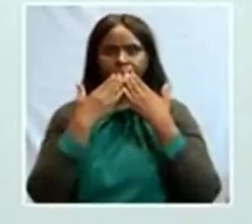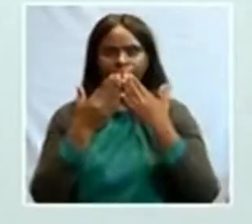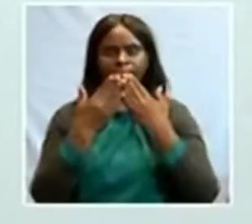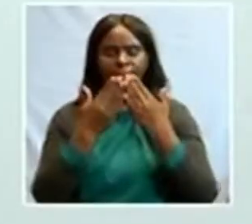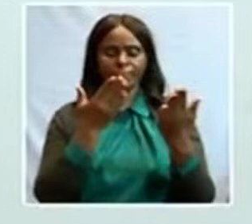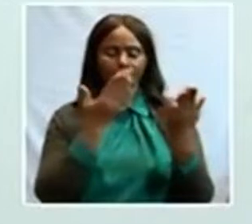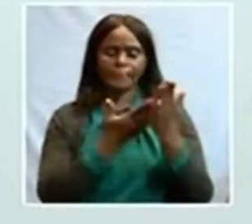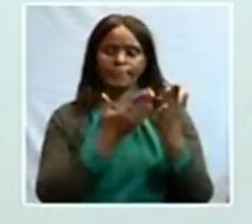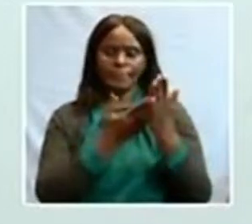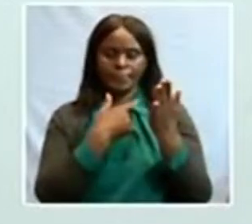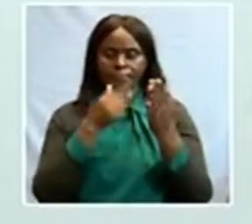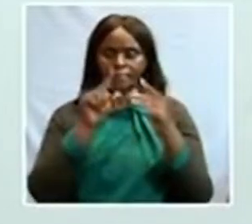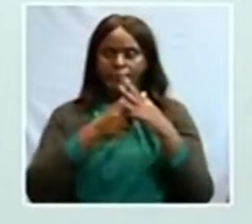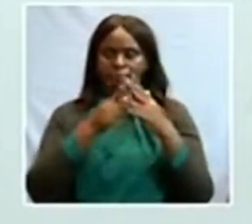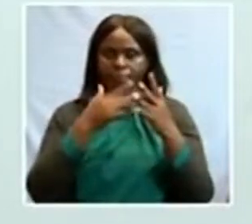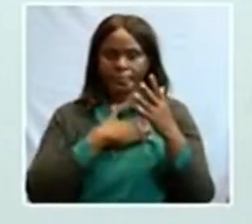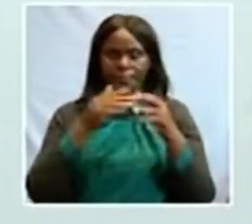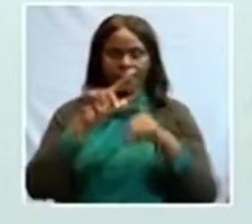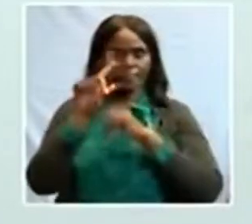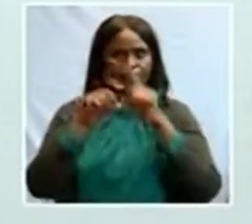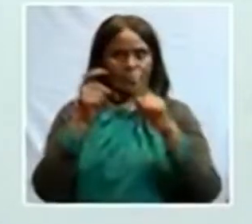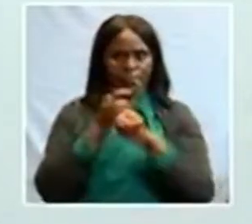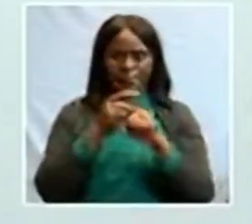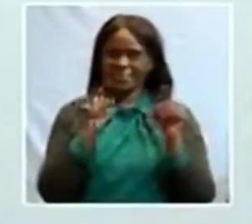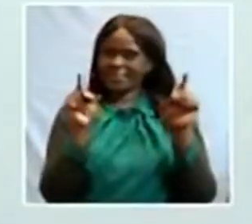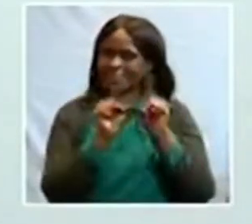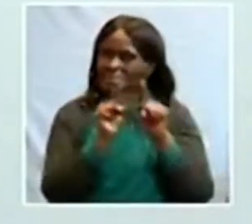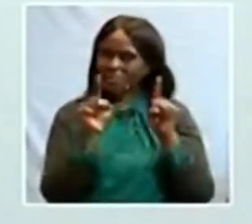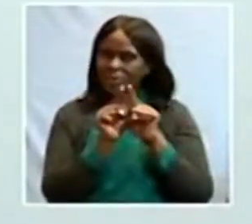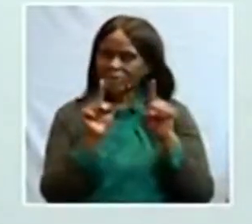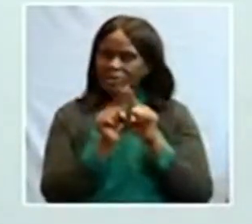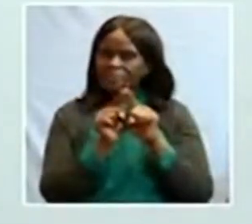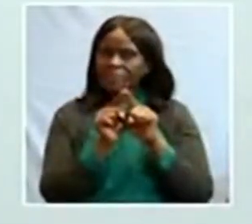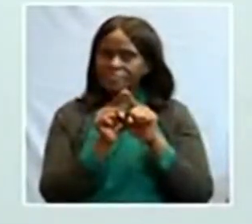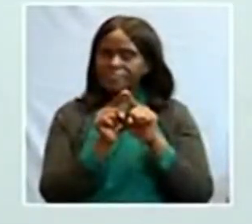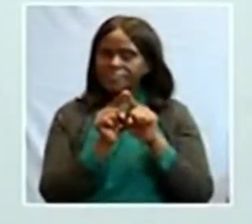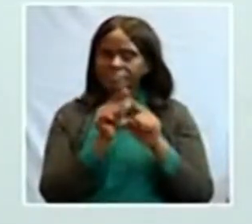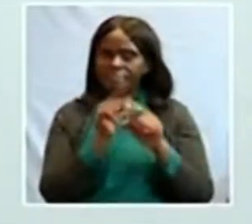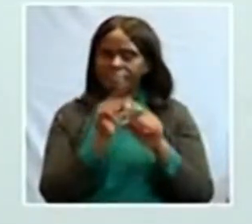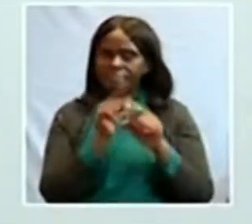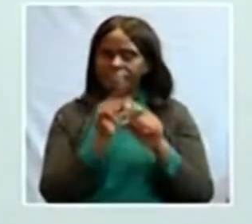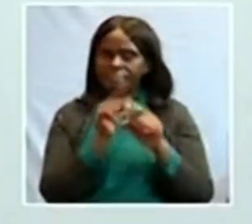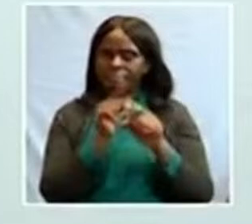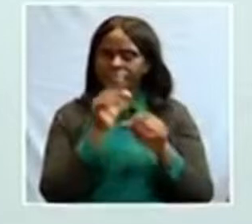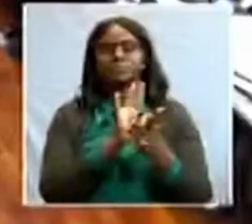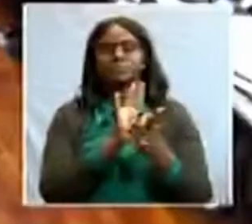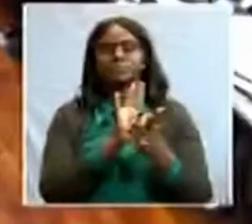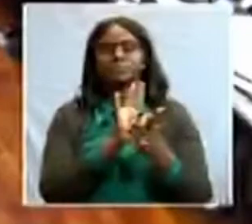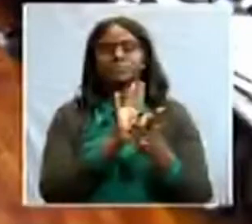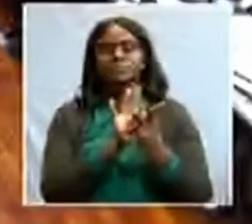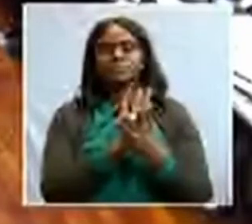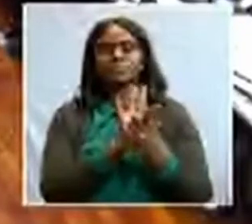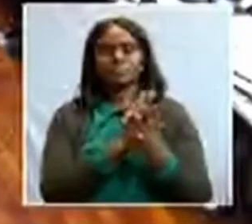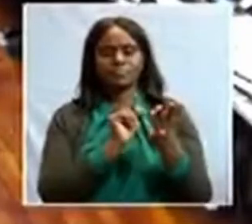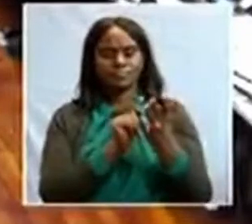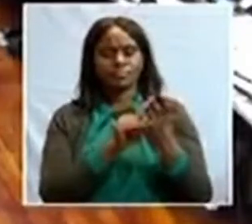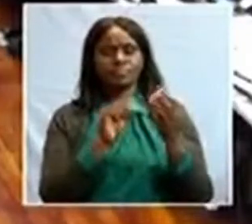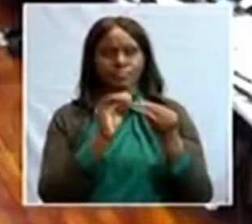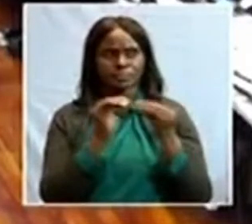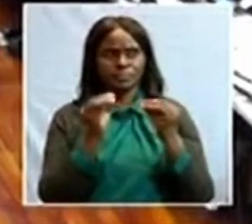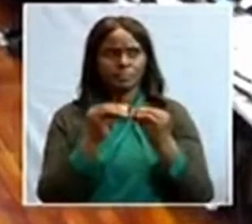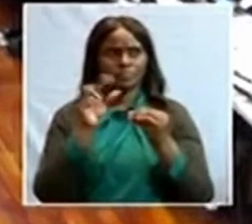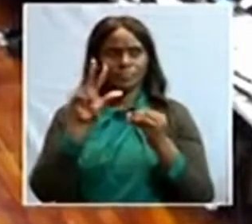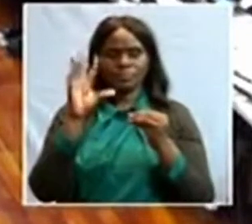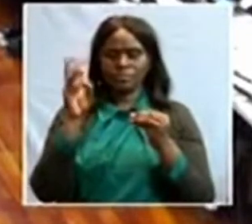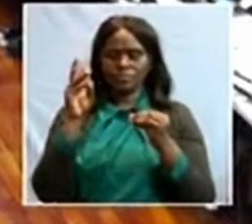And I'll start my question from the very last page, Appendix